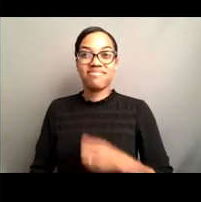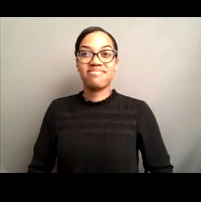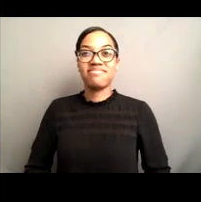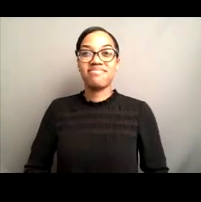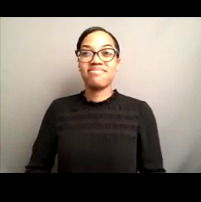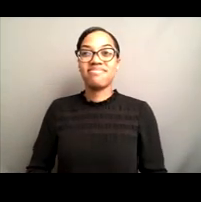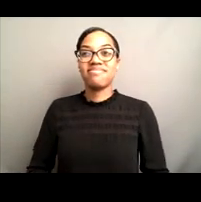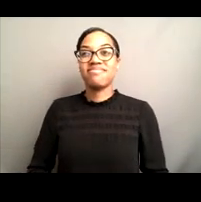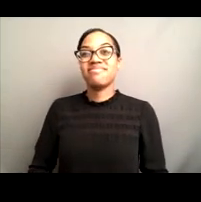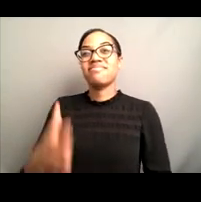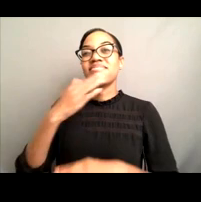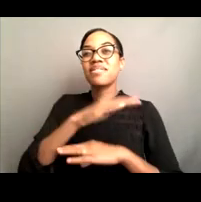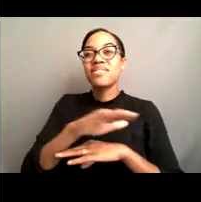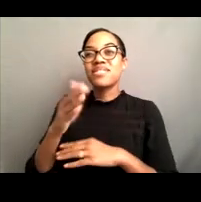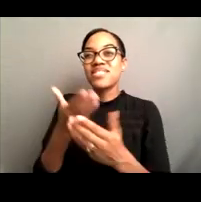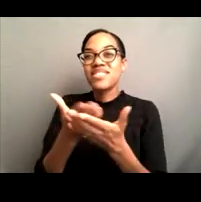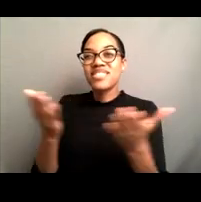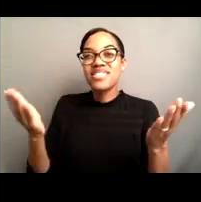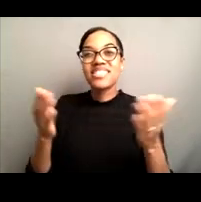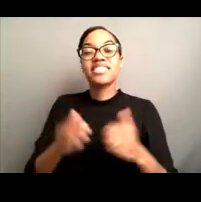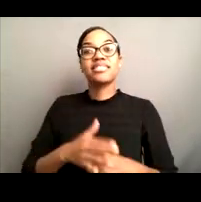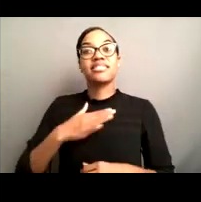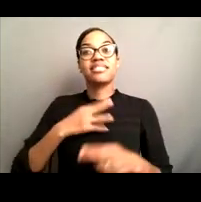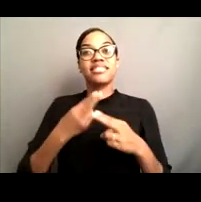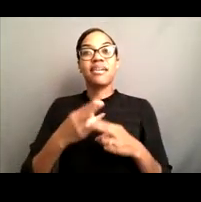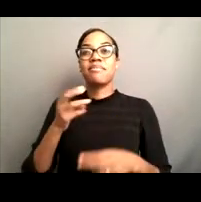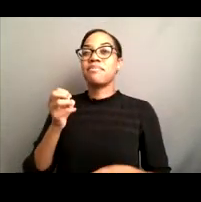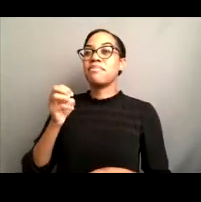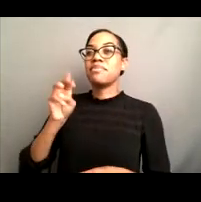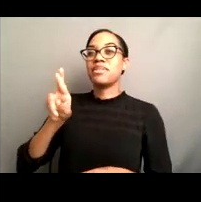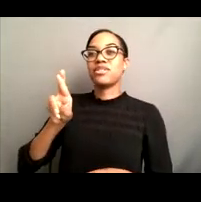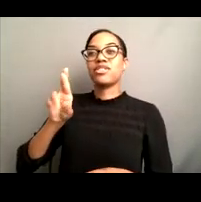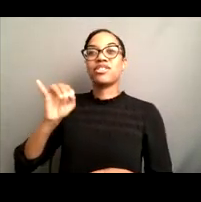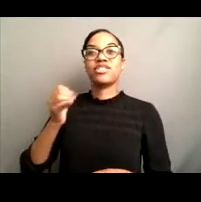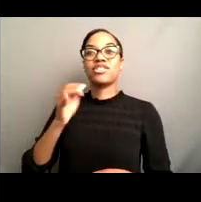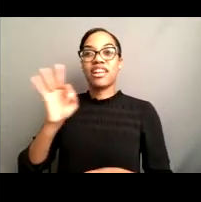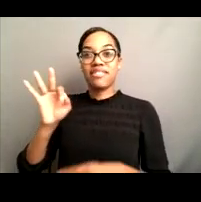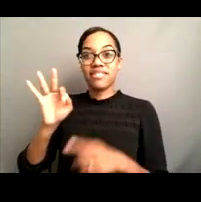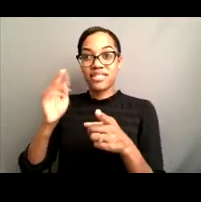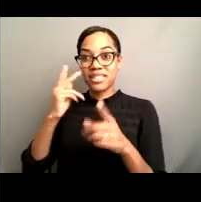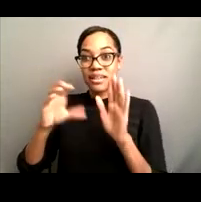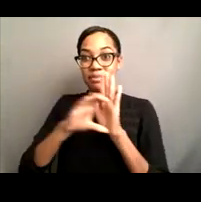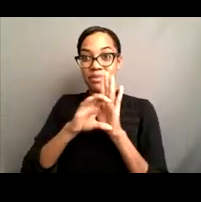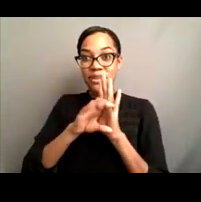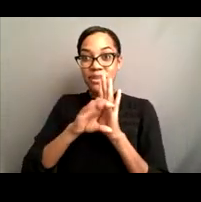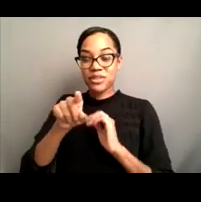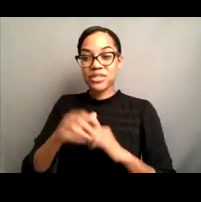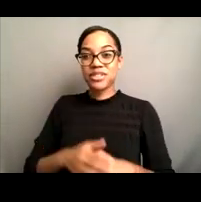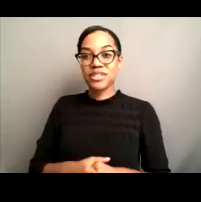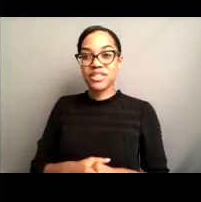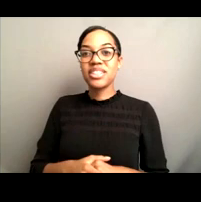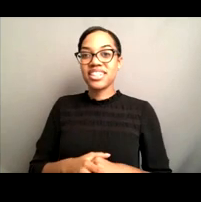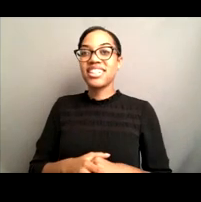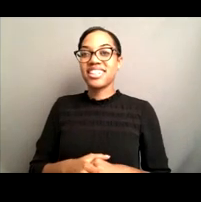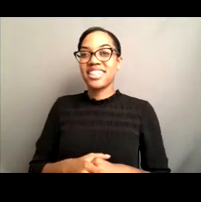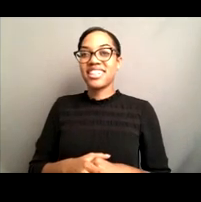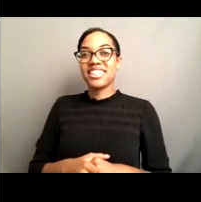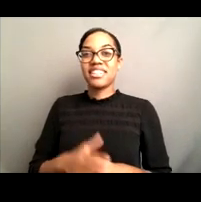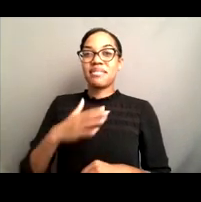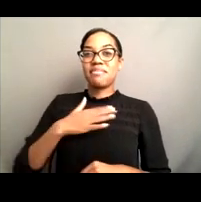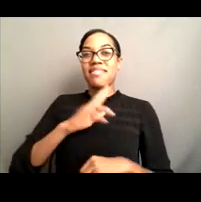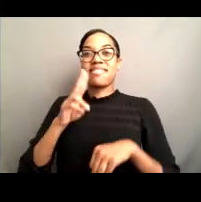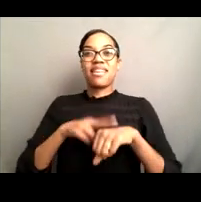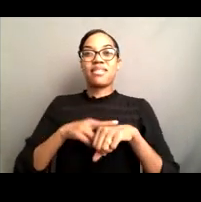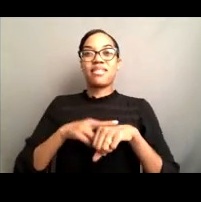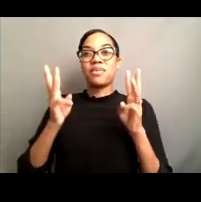All right, well, good afternoon, everybody. My name is Mr. Jeff. There's a picture of me there in the upper left-hand corner. I'm in my National Weather